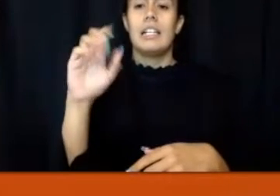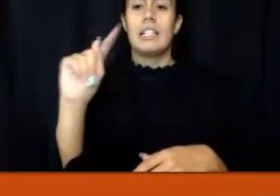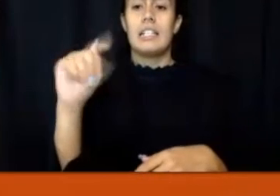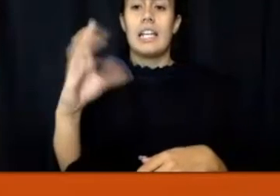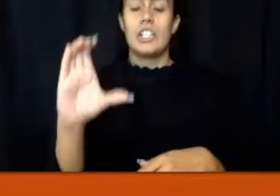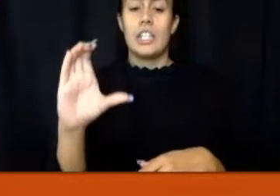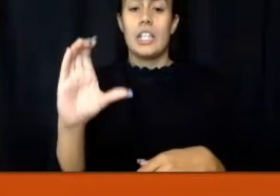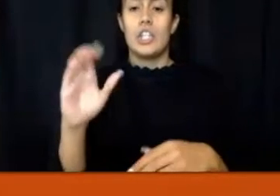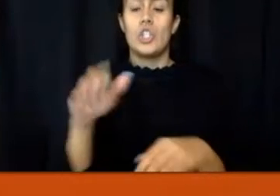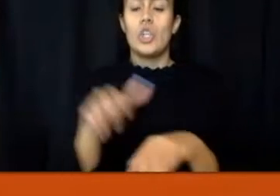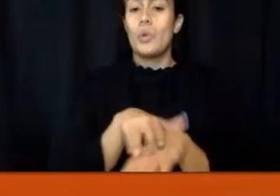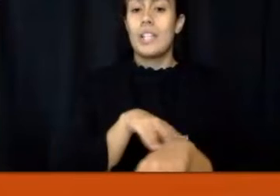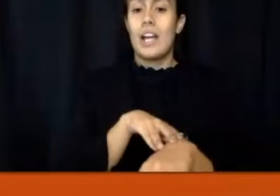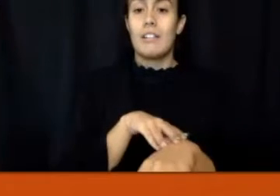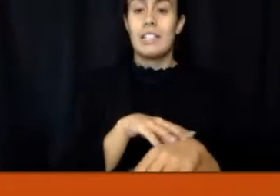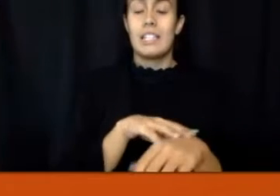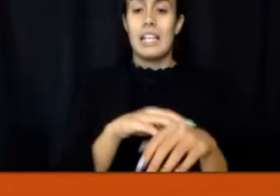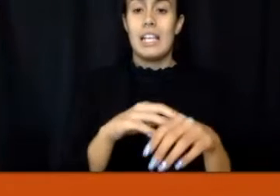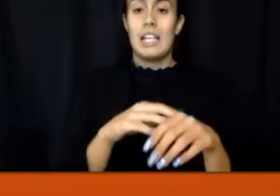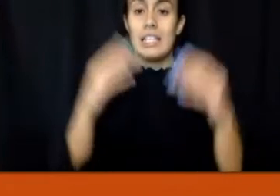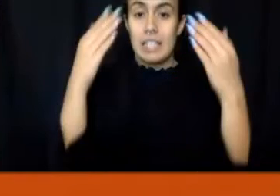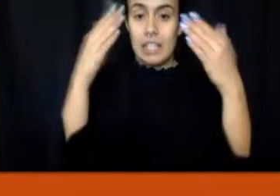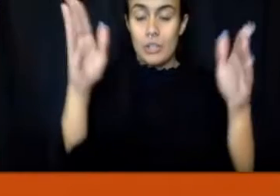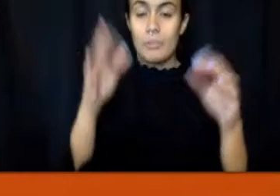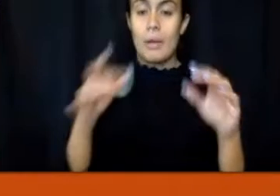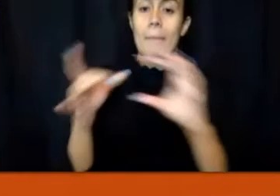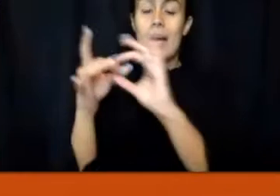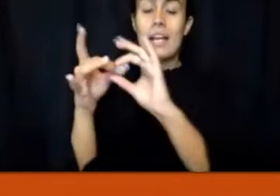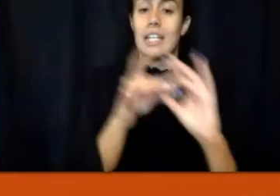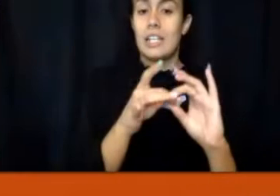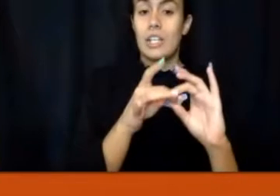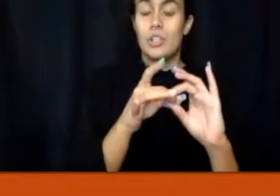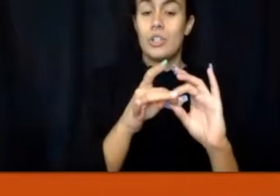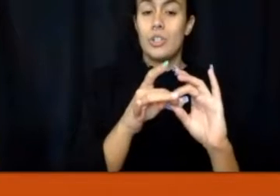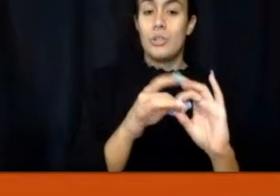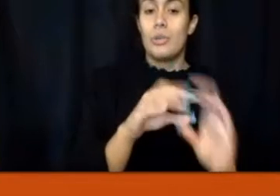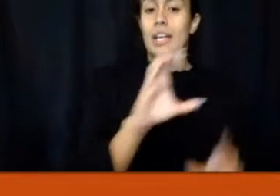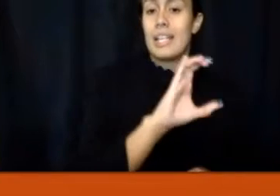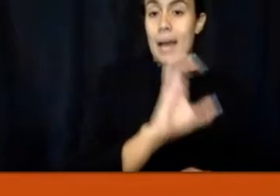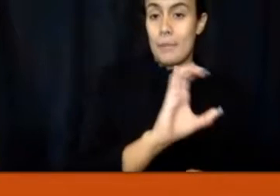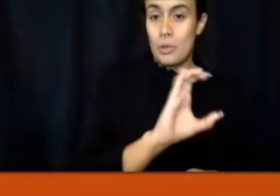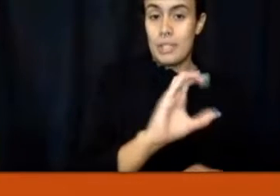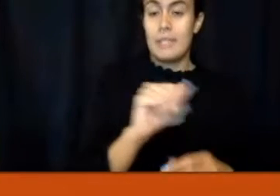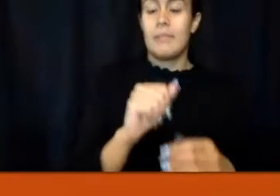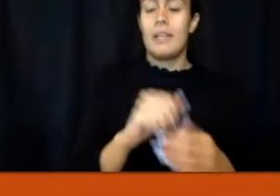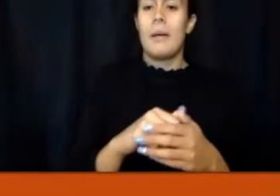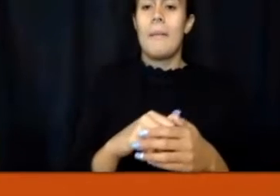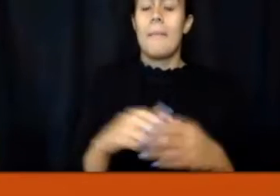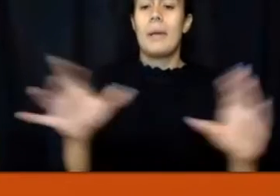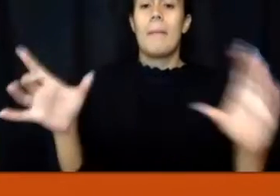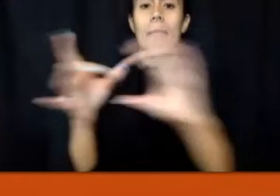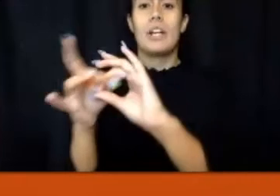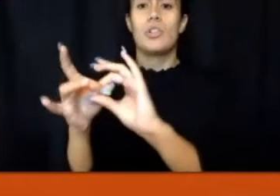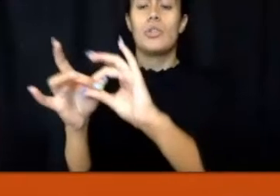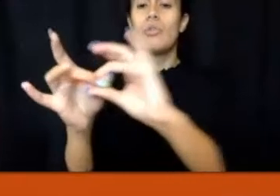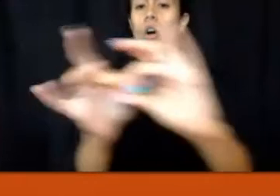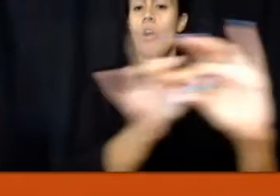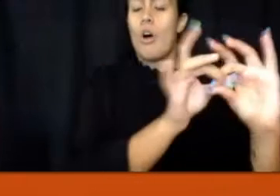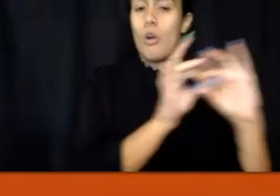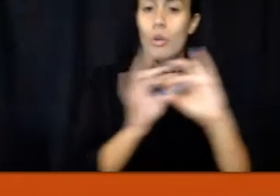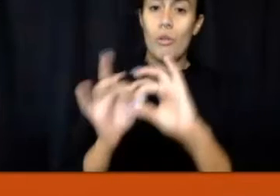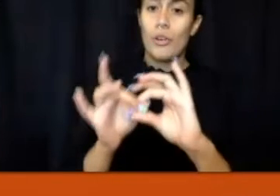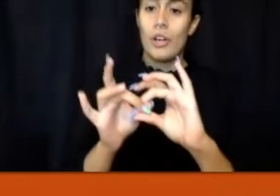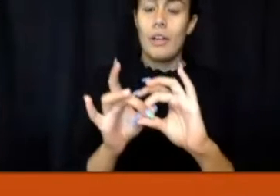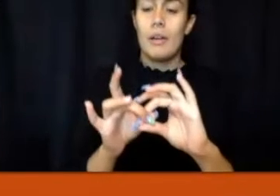THC slows down signaling by binding to cannabinoid receptors, but it binds to receptors all over this